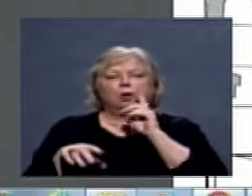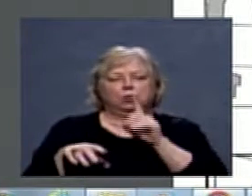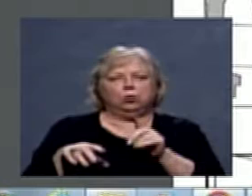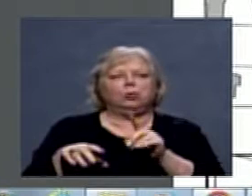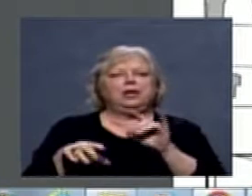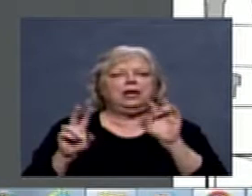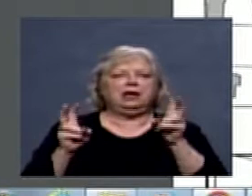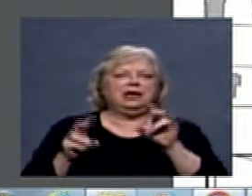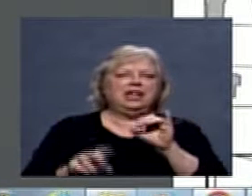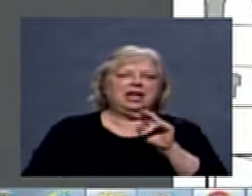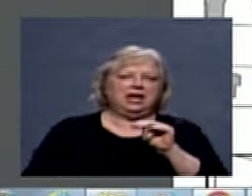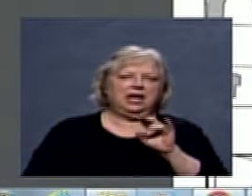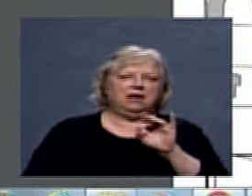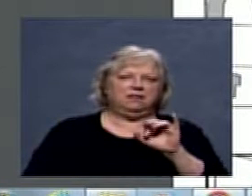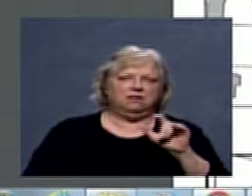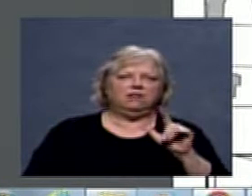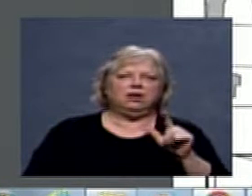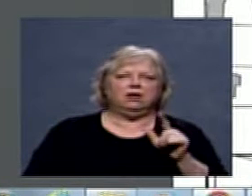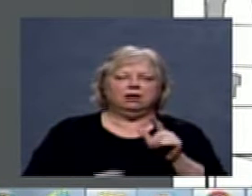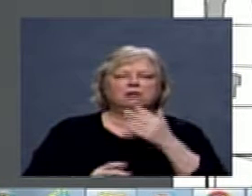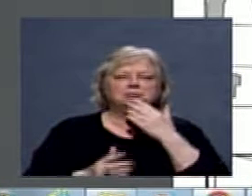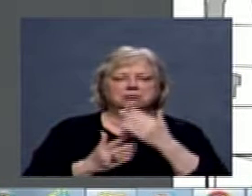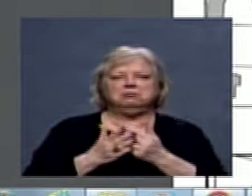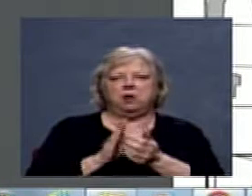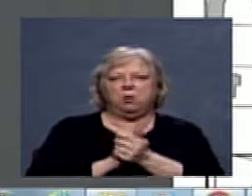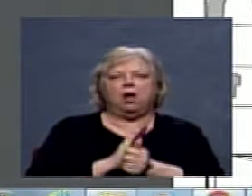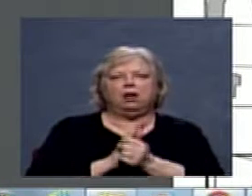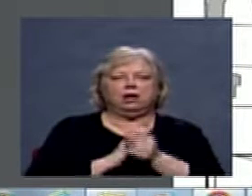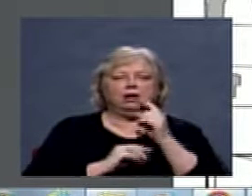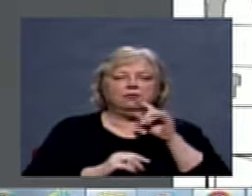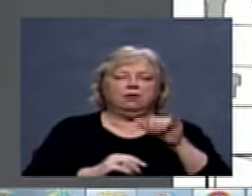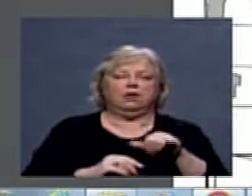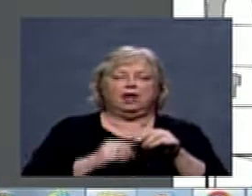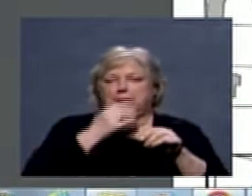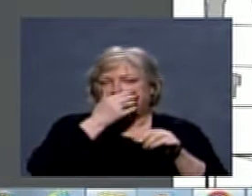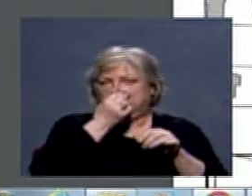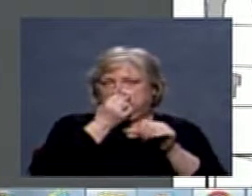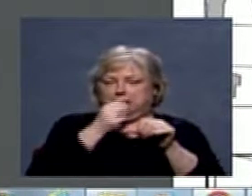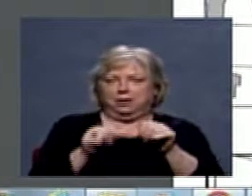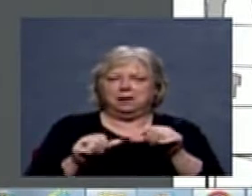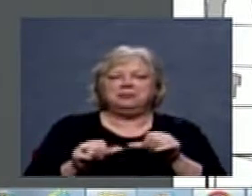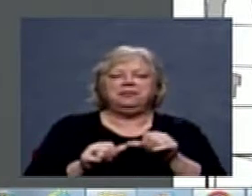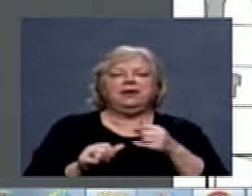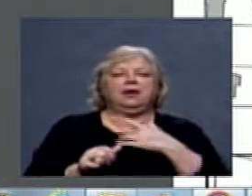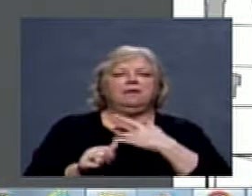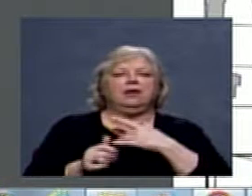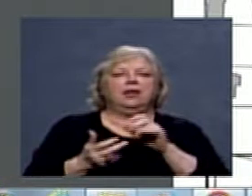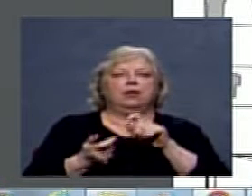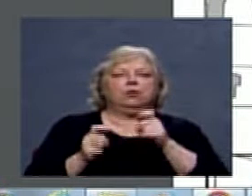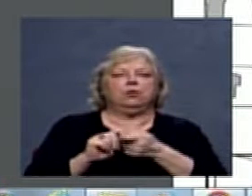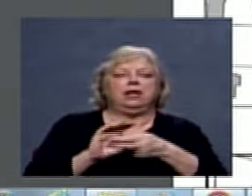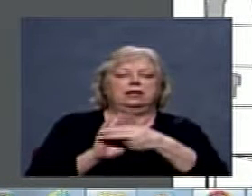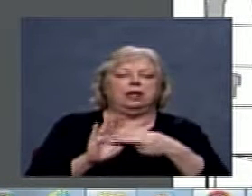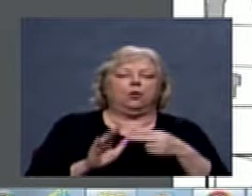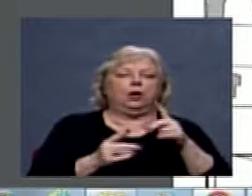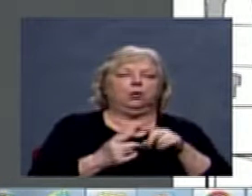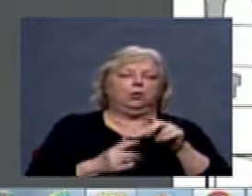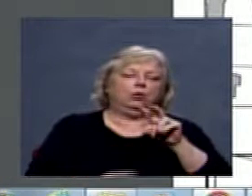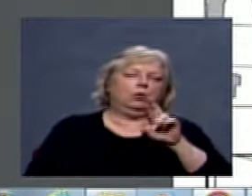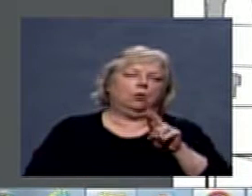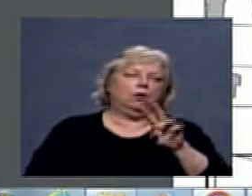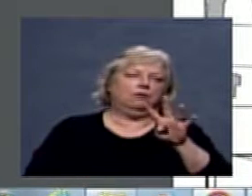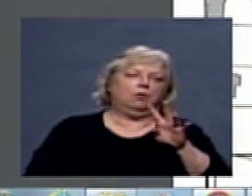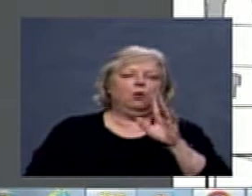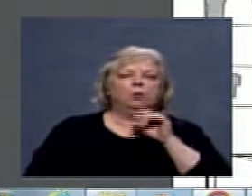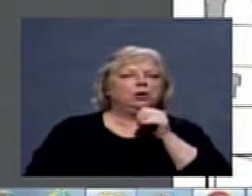infill type development for this general area south of West 18th Street. Staff believes the rezoning of this property R4 will have no adverse impact